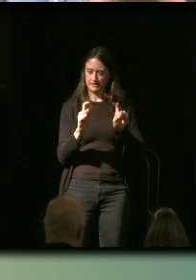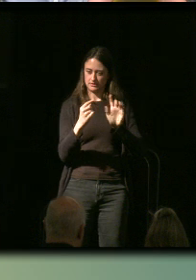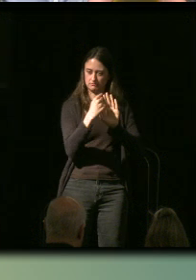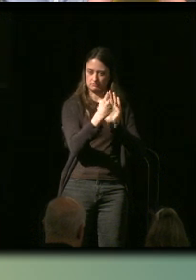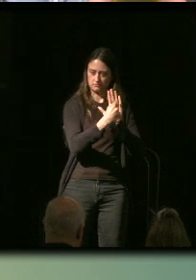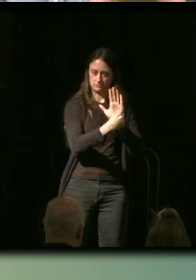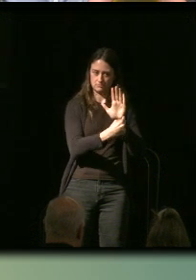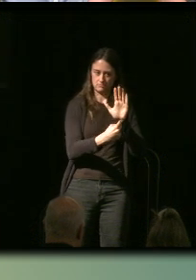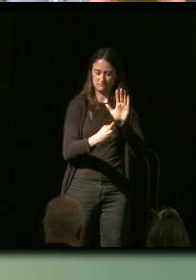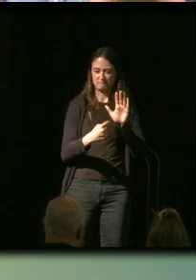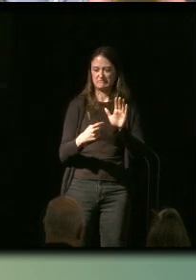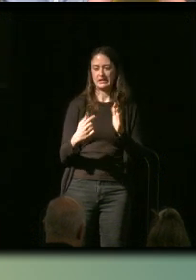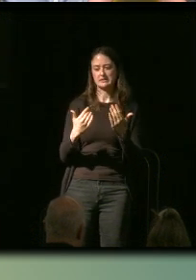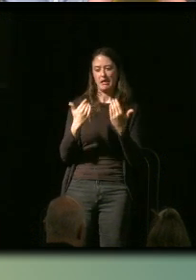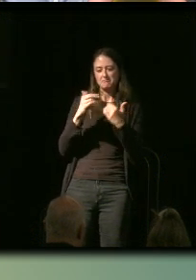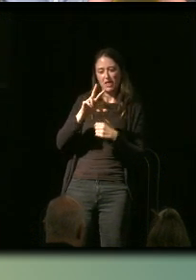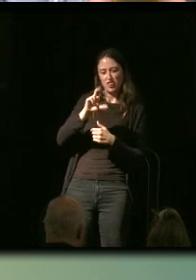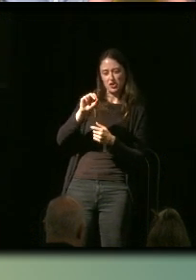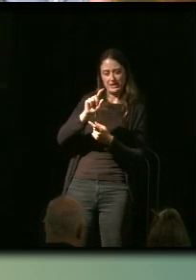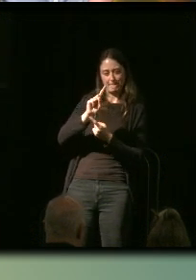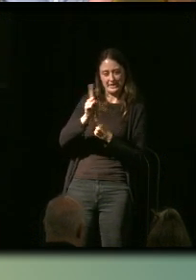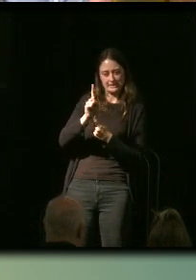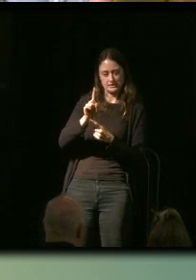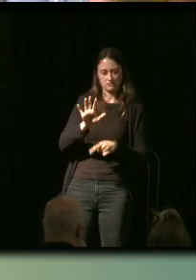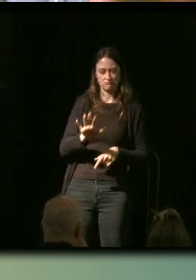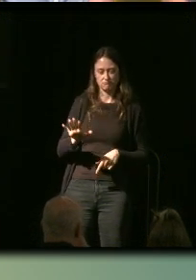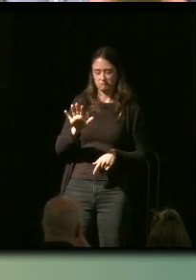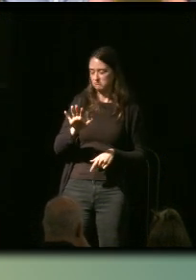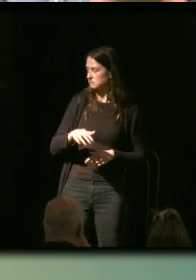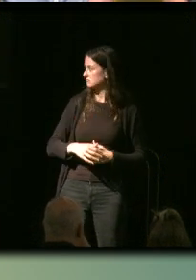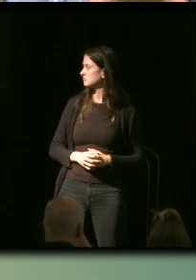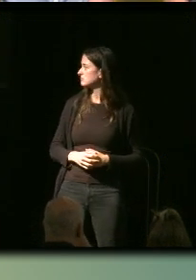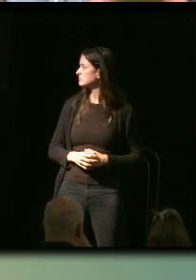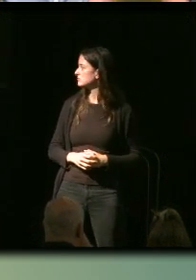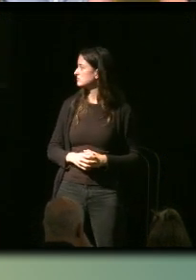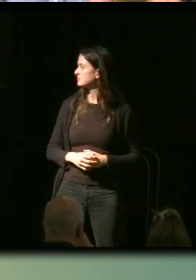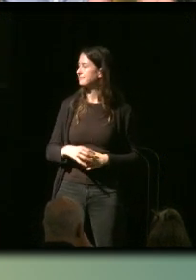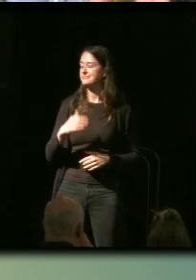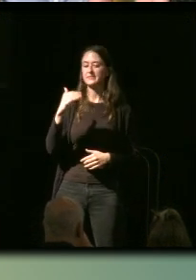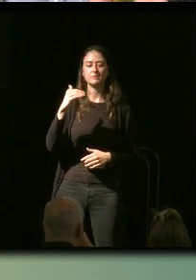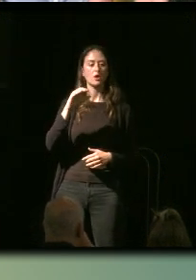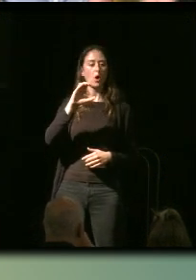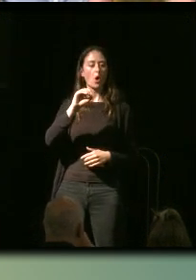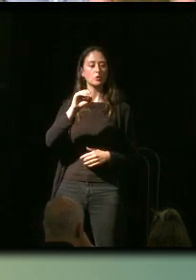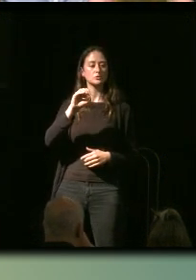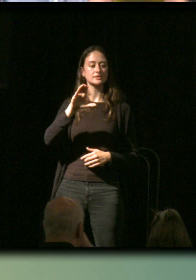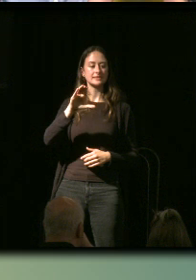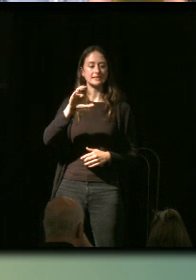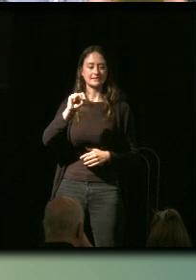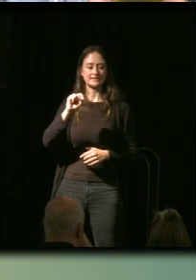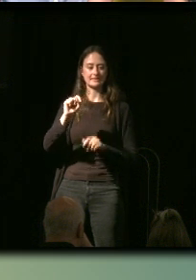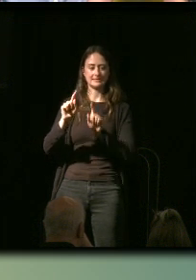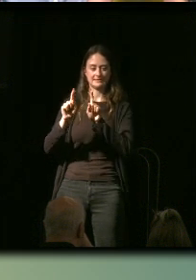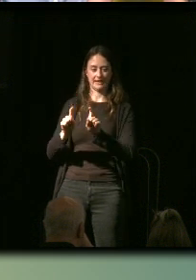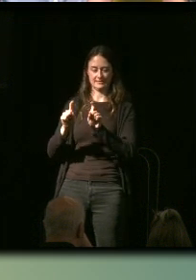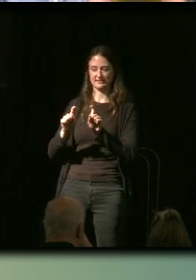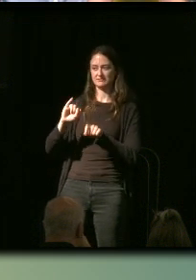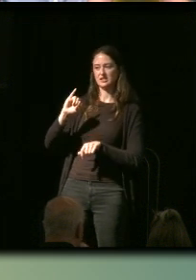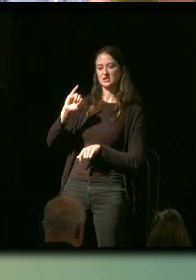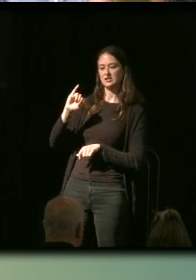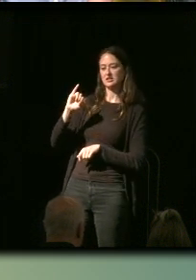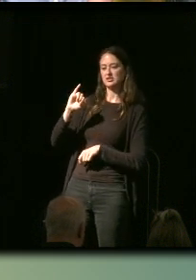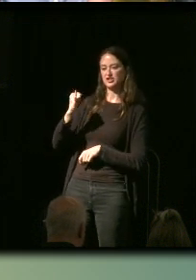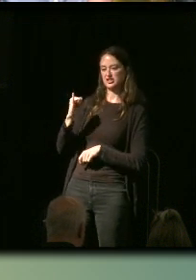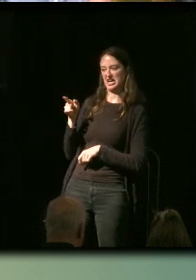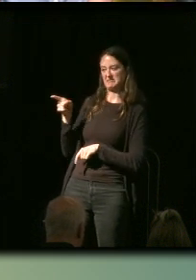Then we do the OCT test, which JJ already talked about. And then we have a